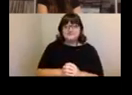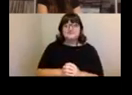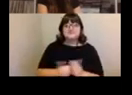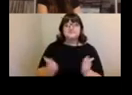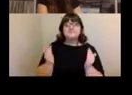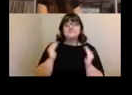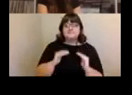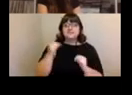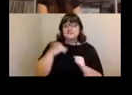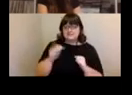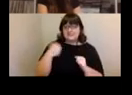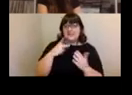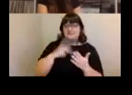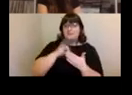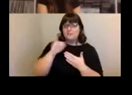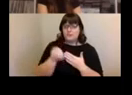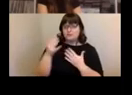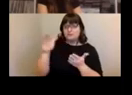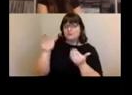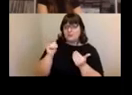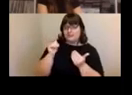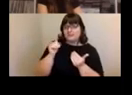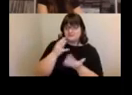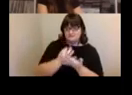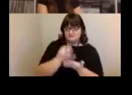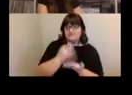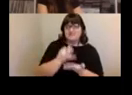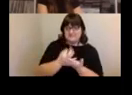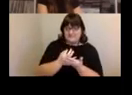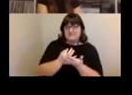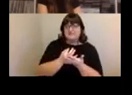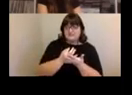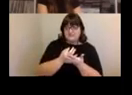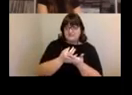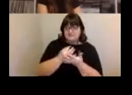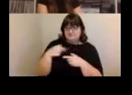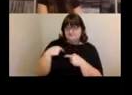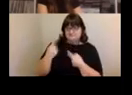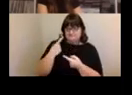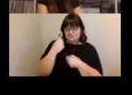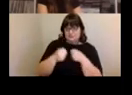grant funding that we spent in this year, received and spent